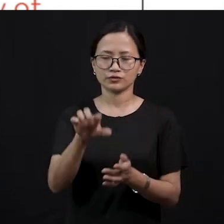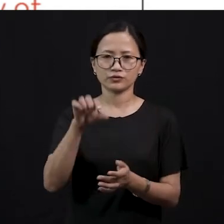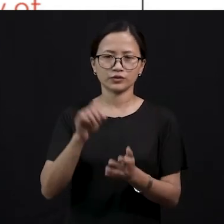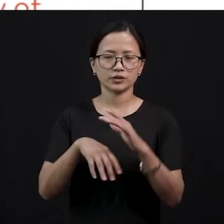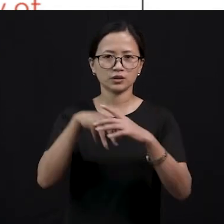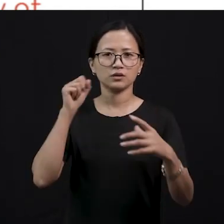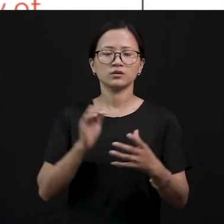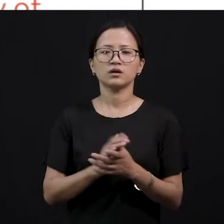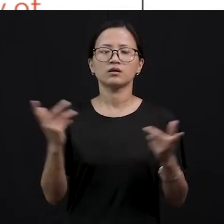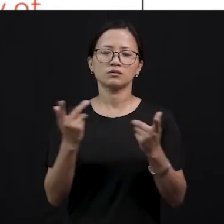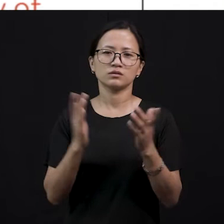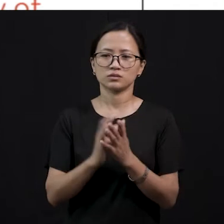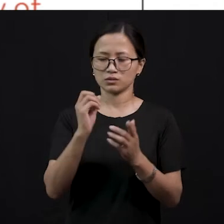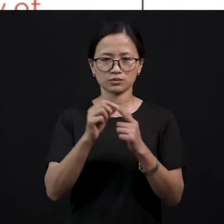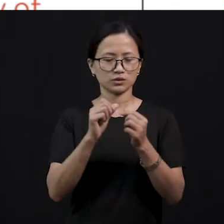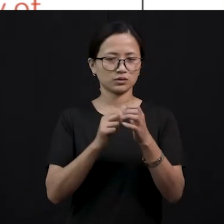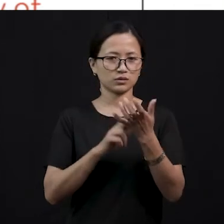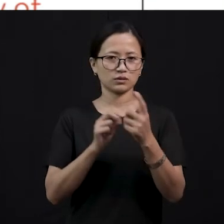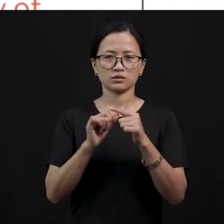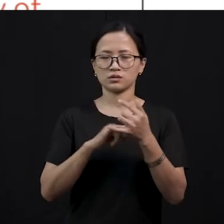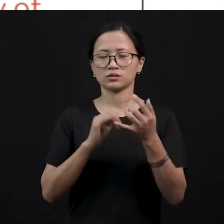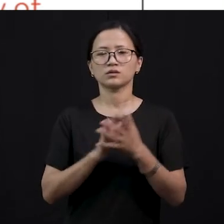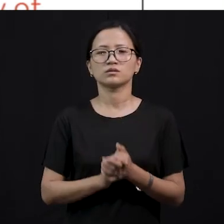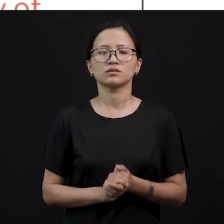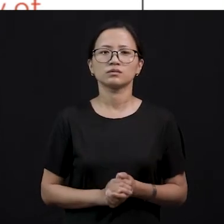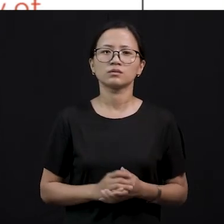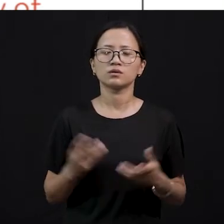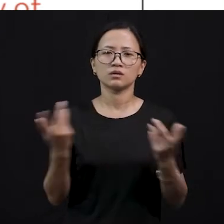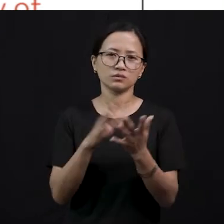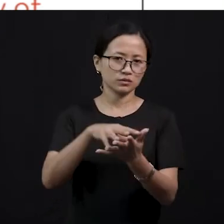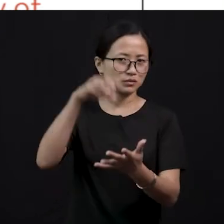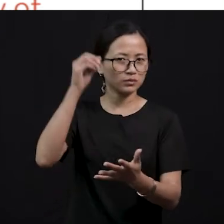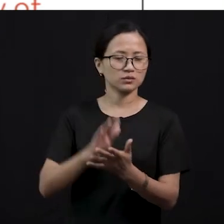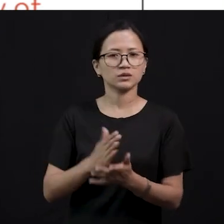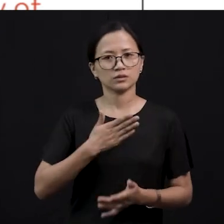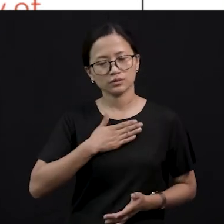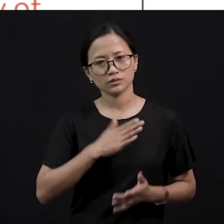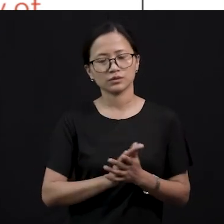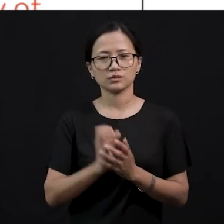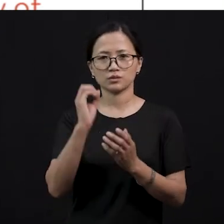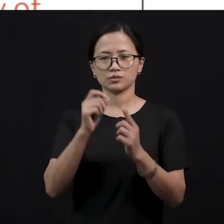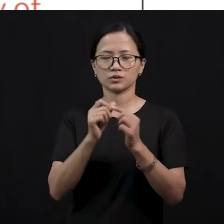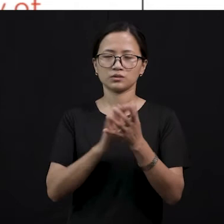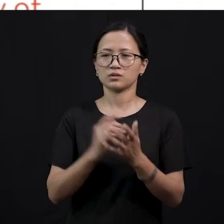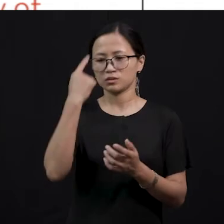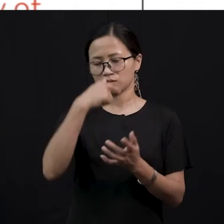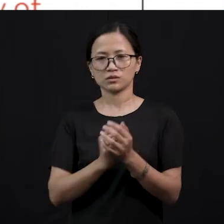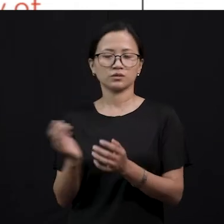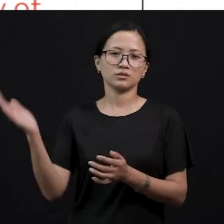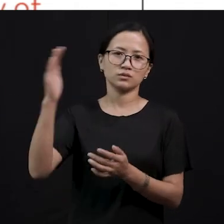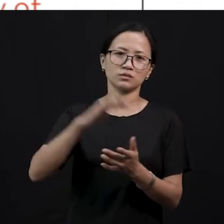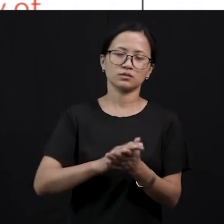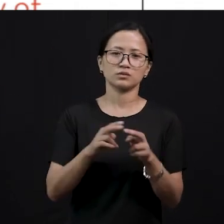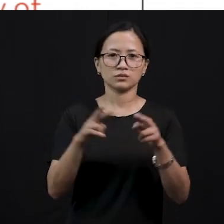out how opinions are different and how you learn to respect the opinion of a person who's coming from